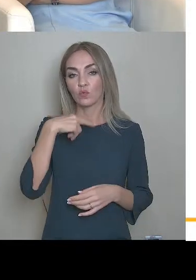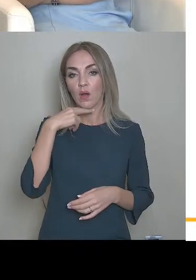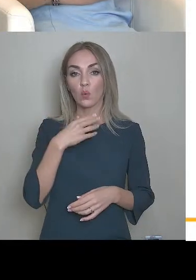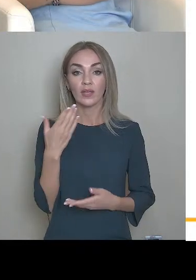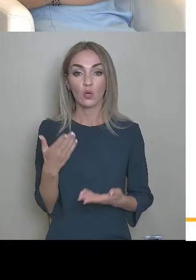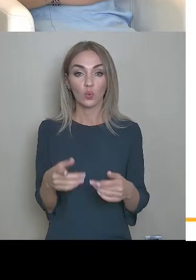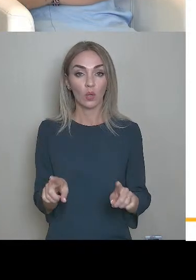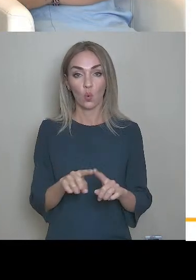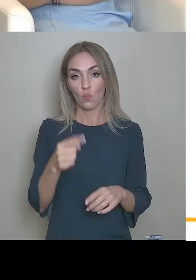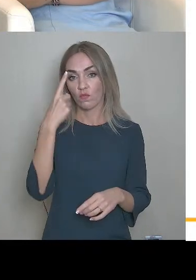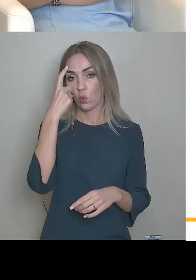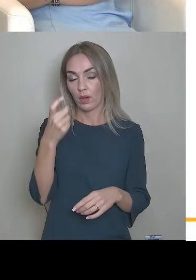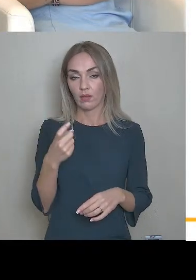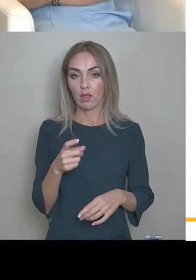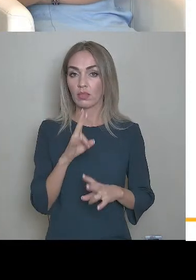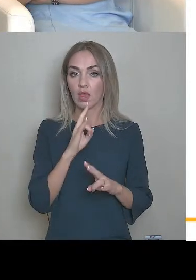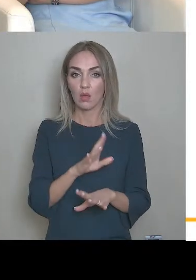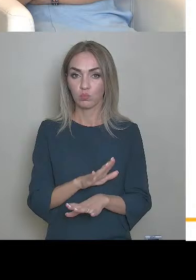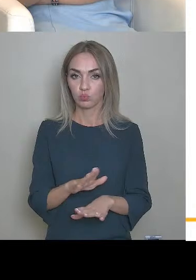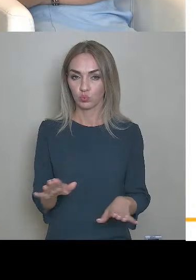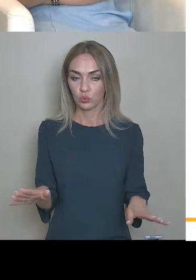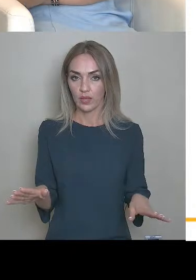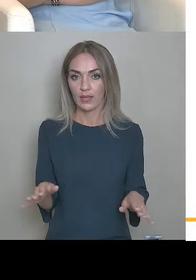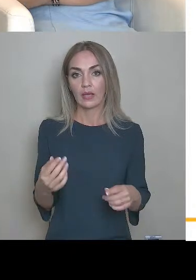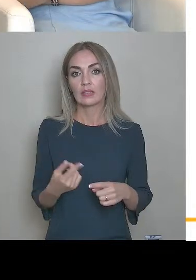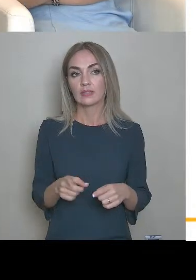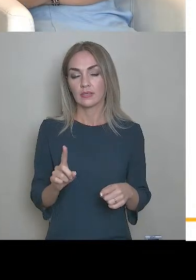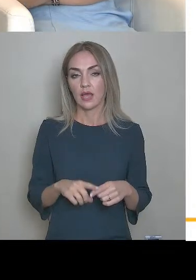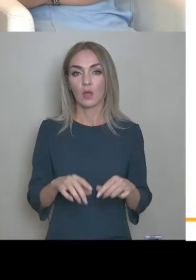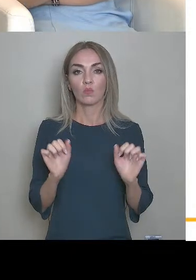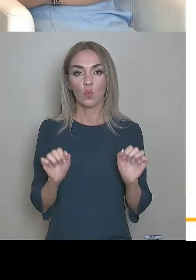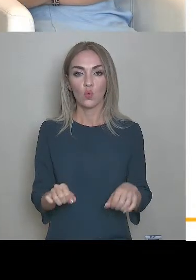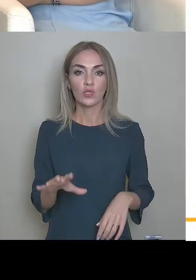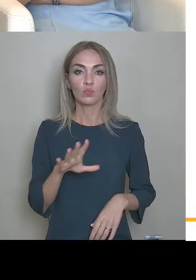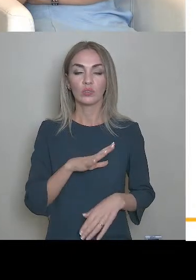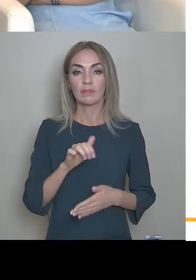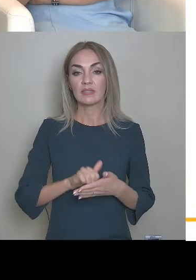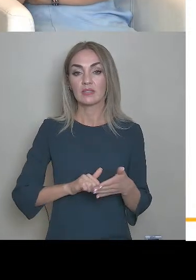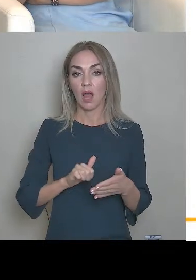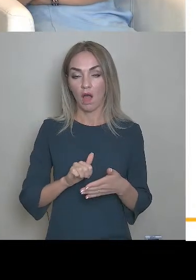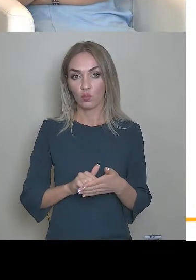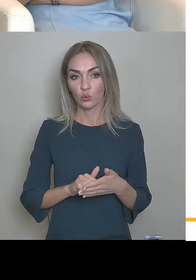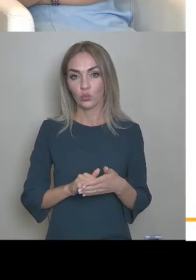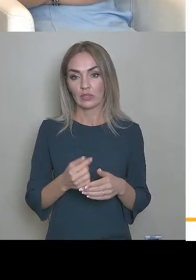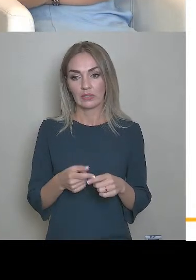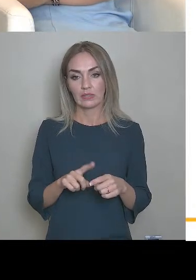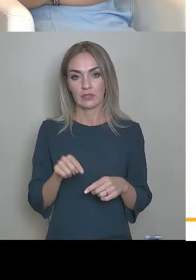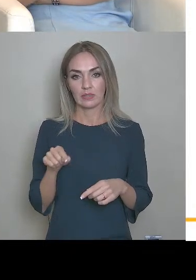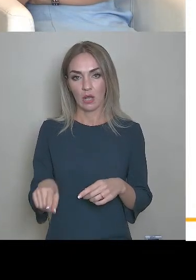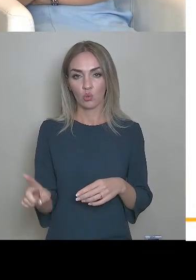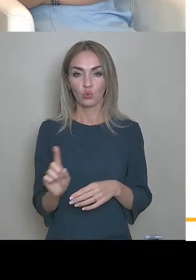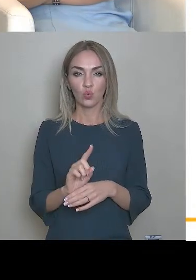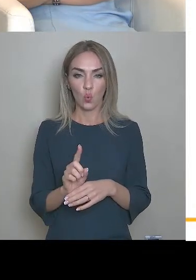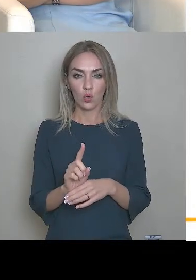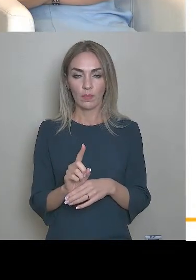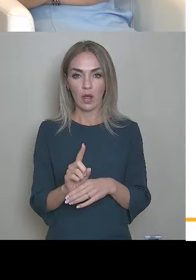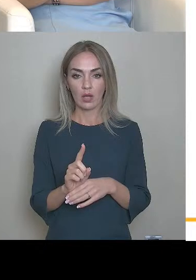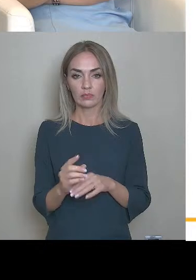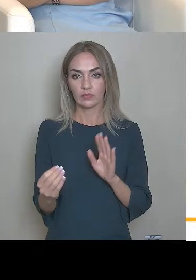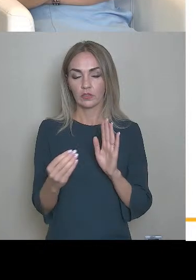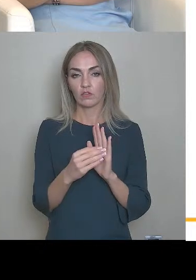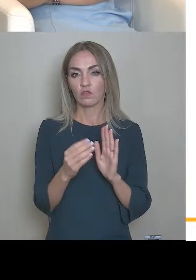here we should add, if this notification is missing, then it could serve as the ground, since that's